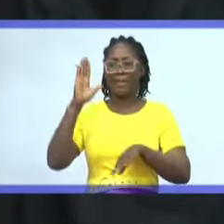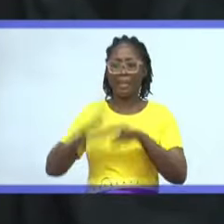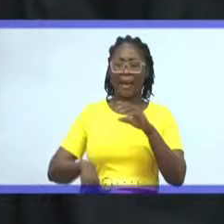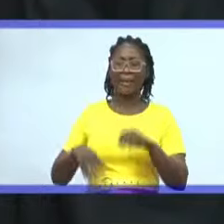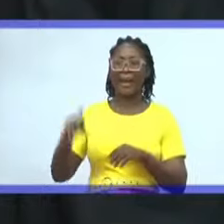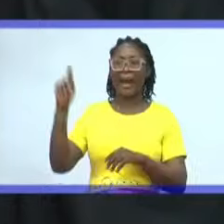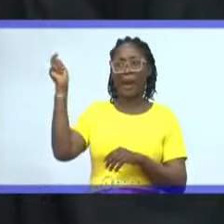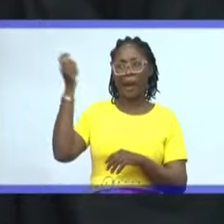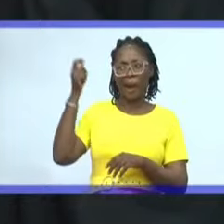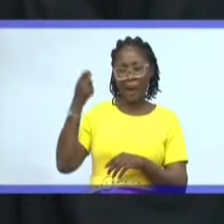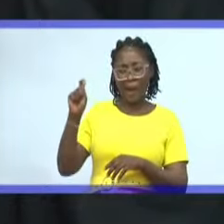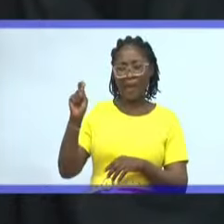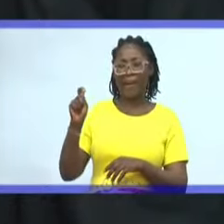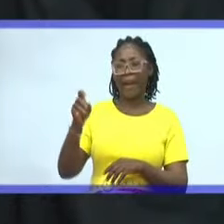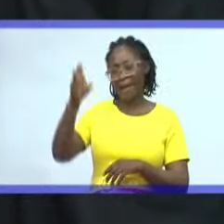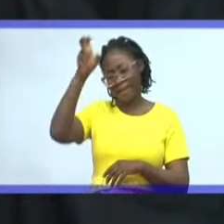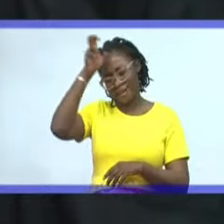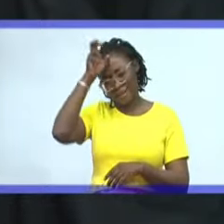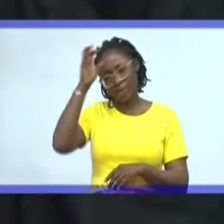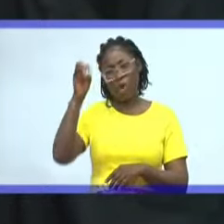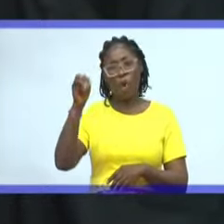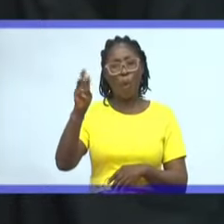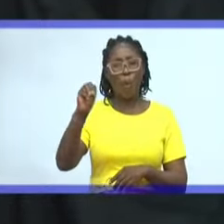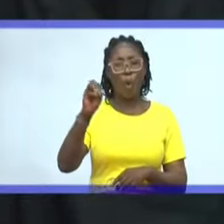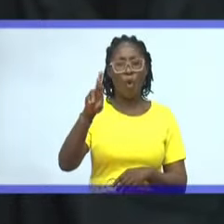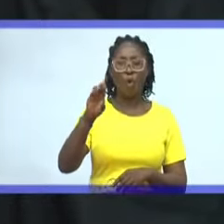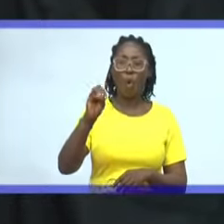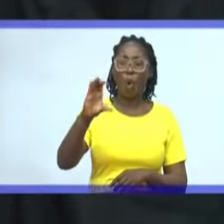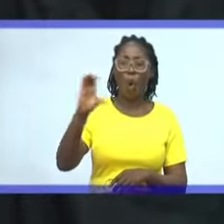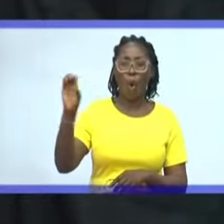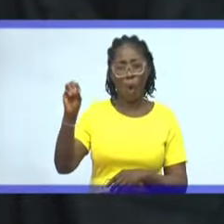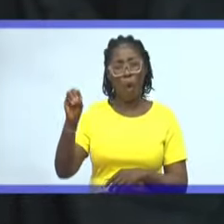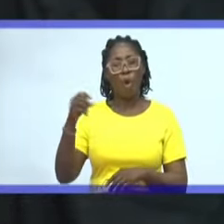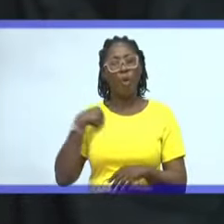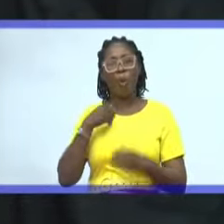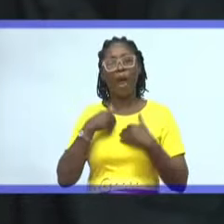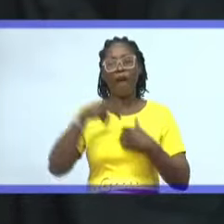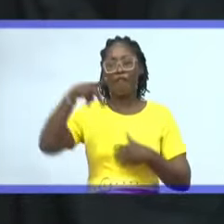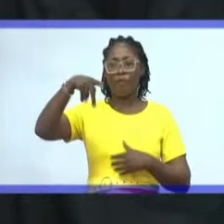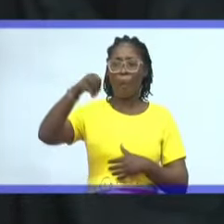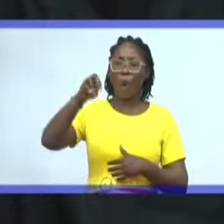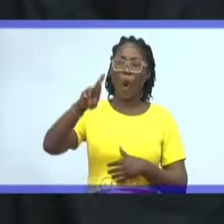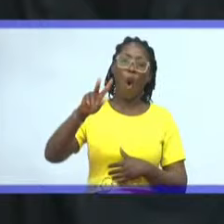Kenya, Egypt, Morocco, we have, you know, a port